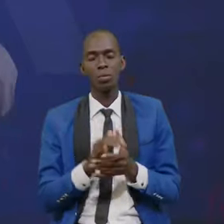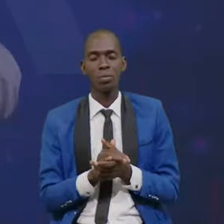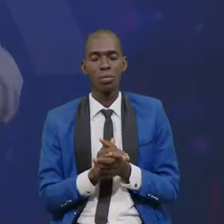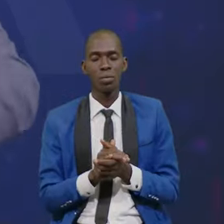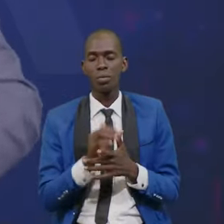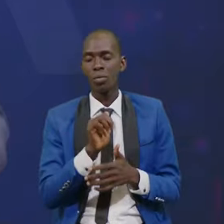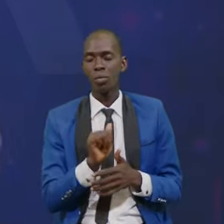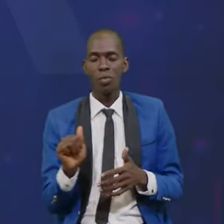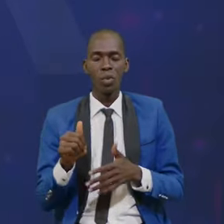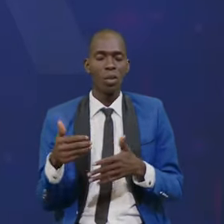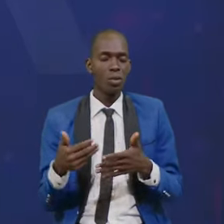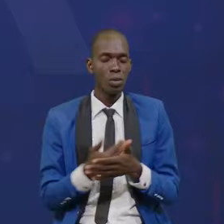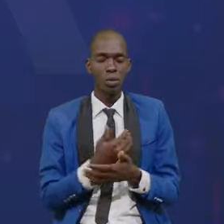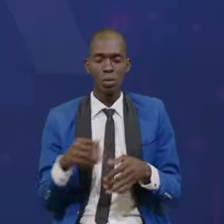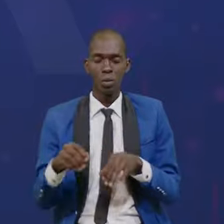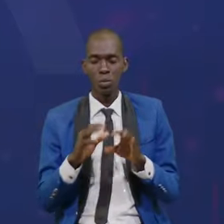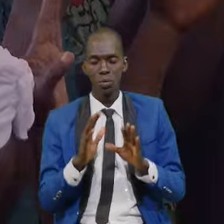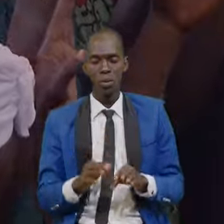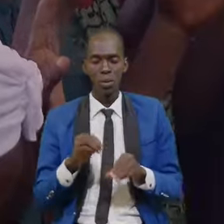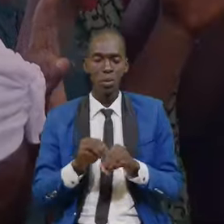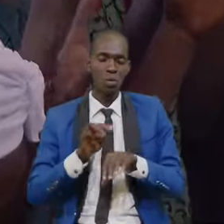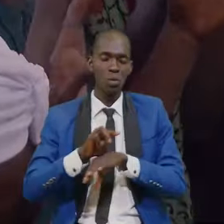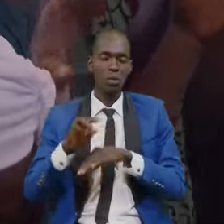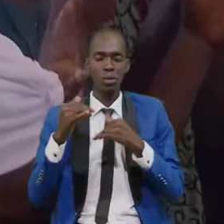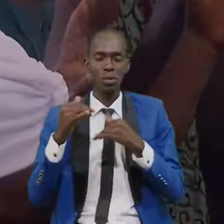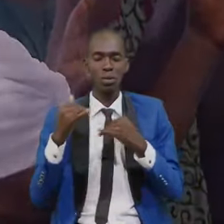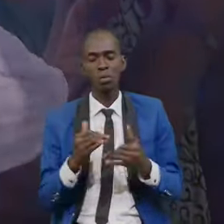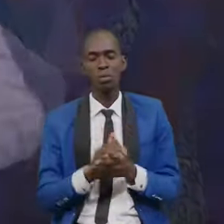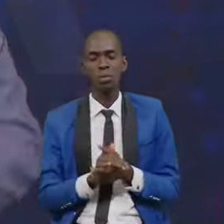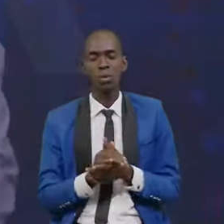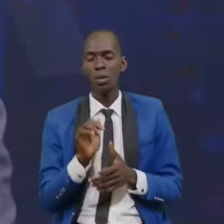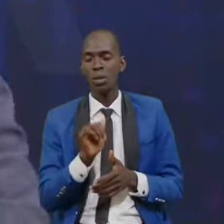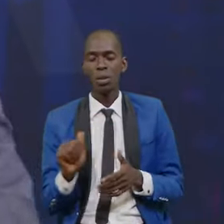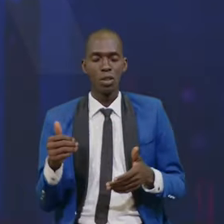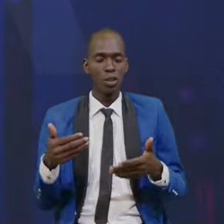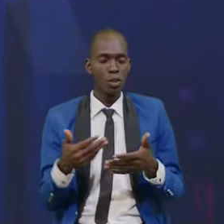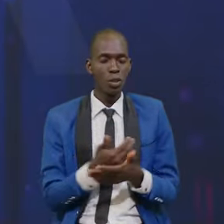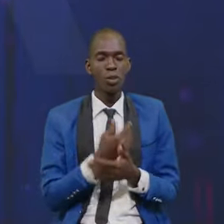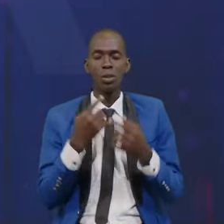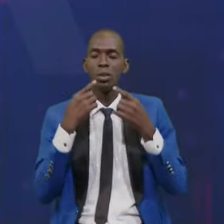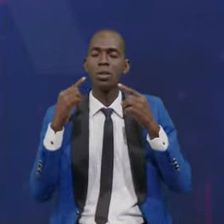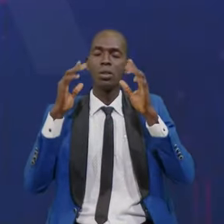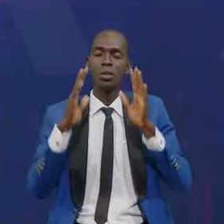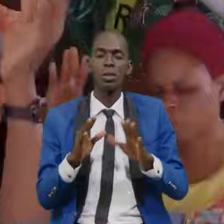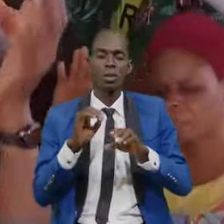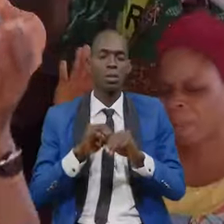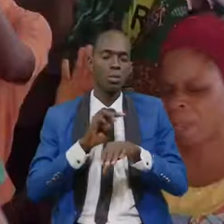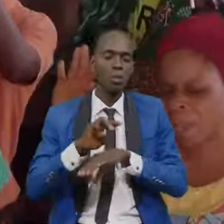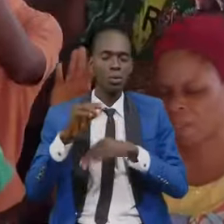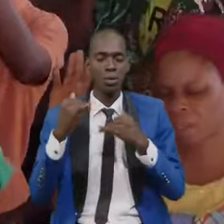new performer in ministry now. A new achiever in ministry